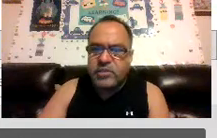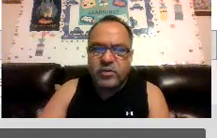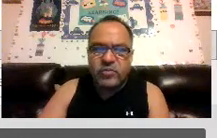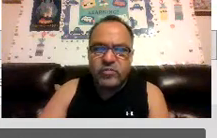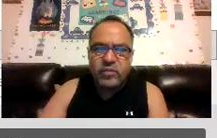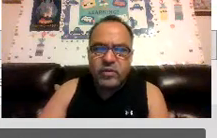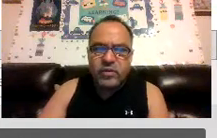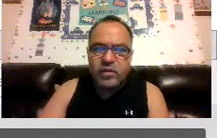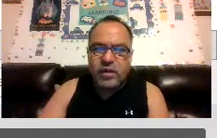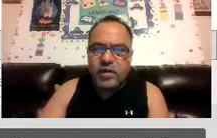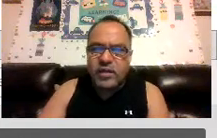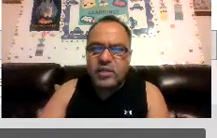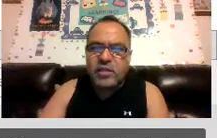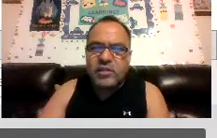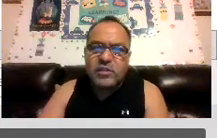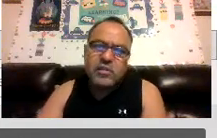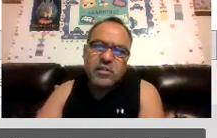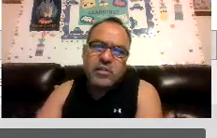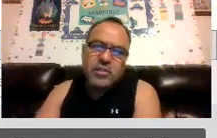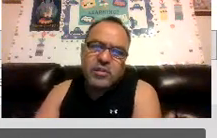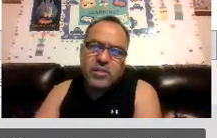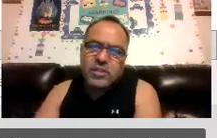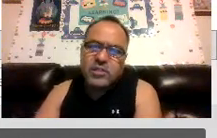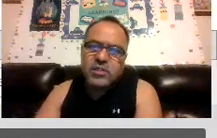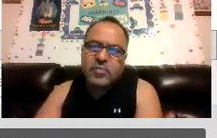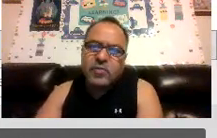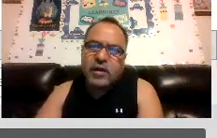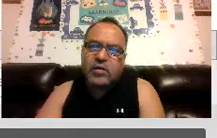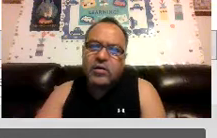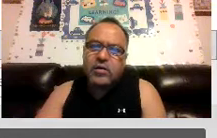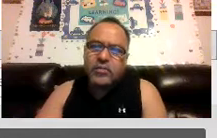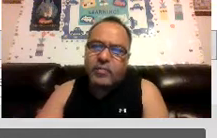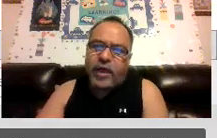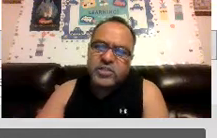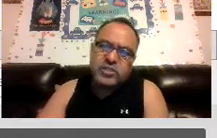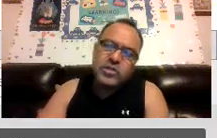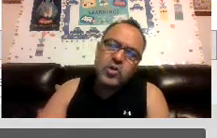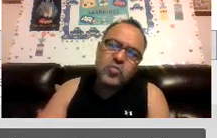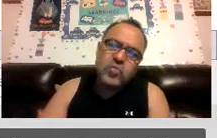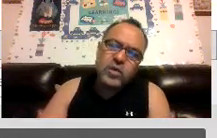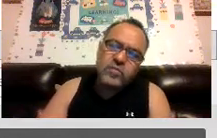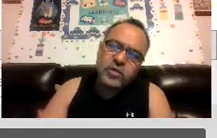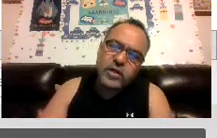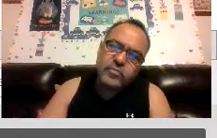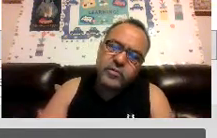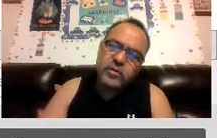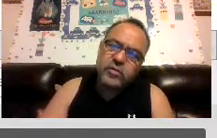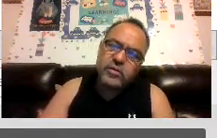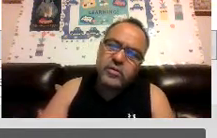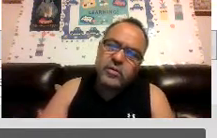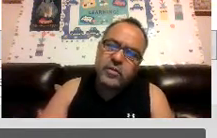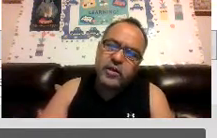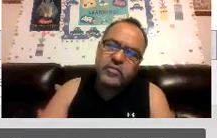Apache tears? I think this is a little bit about the Apaches, one of the tribes